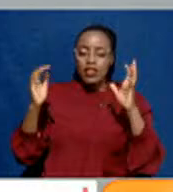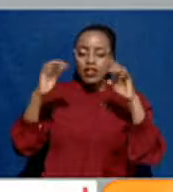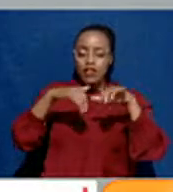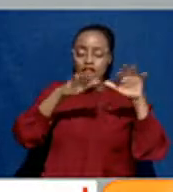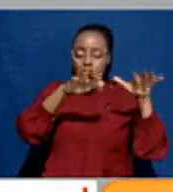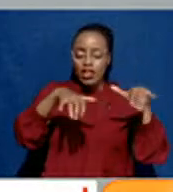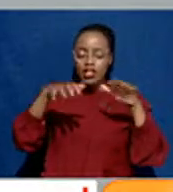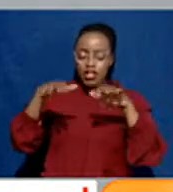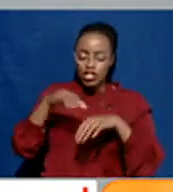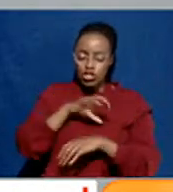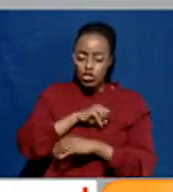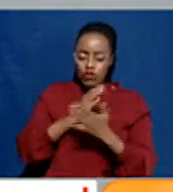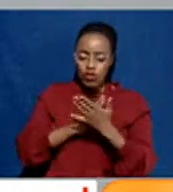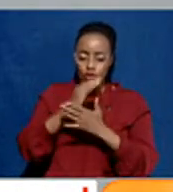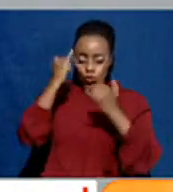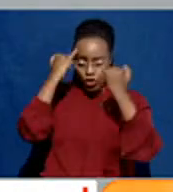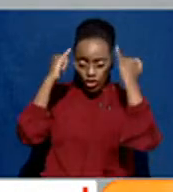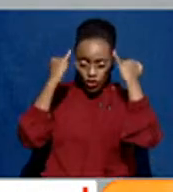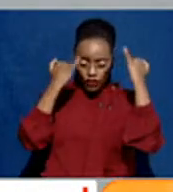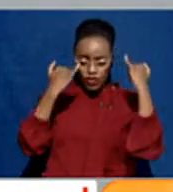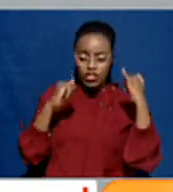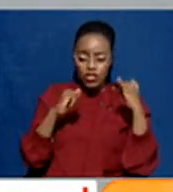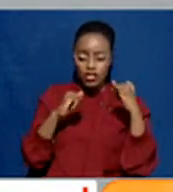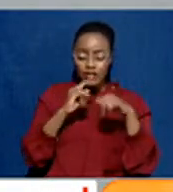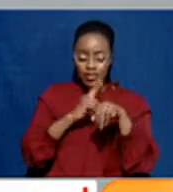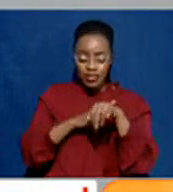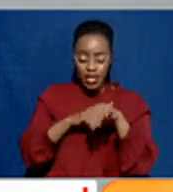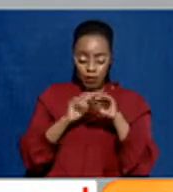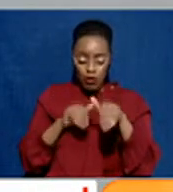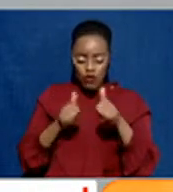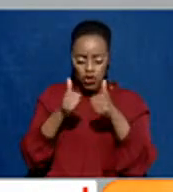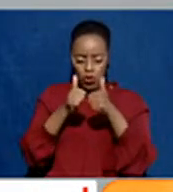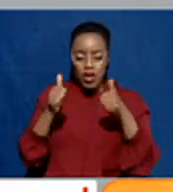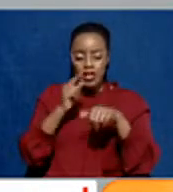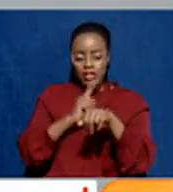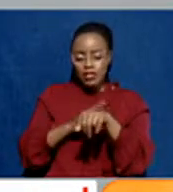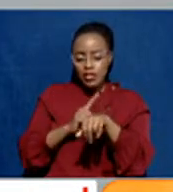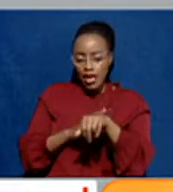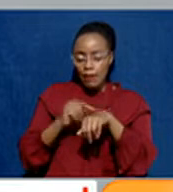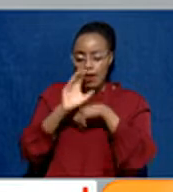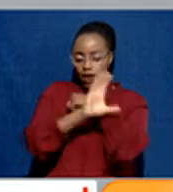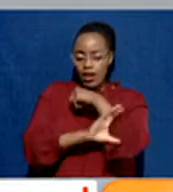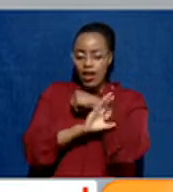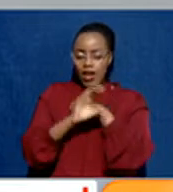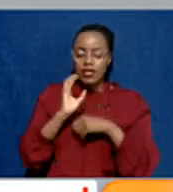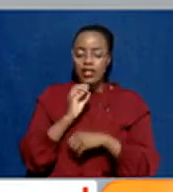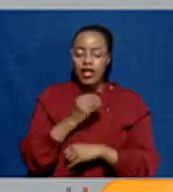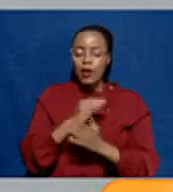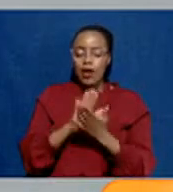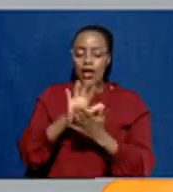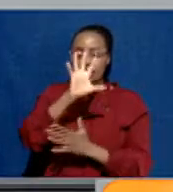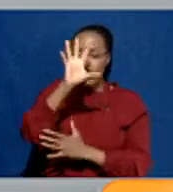Agricultural Resilience Through Innovation, is timely, coming at a time when our country and the continent